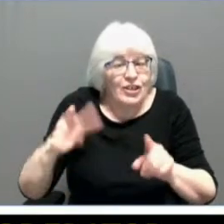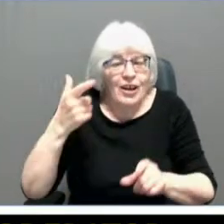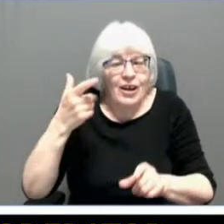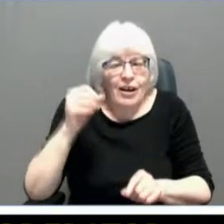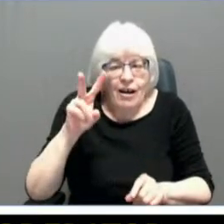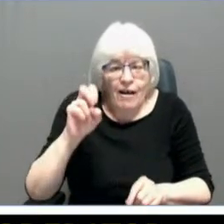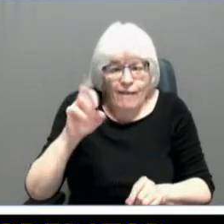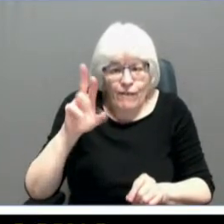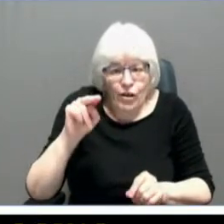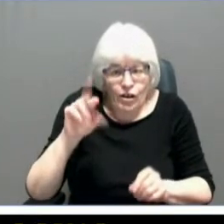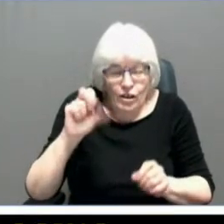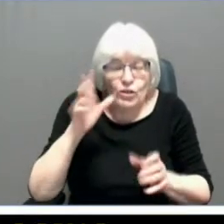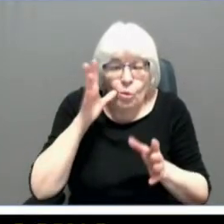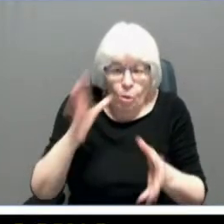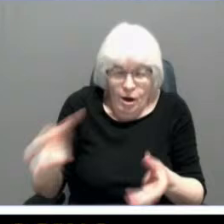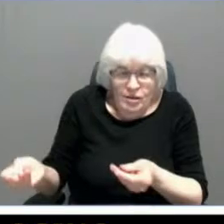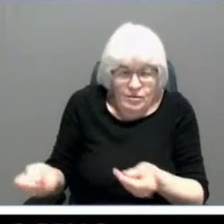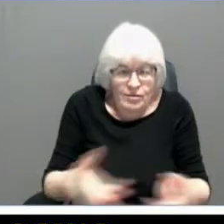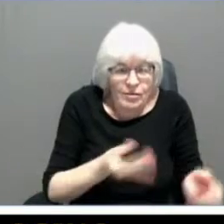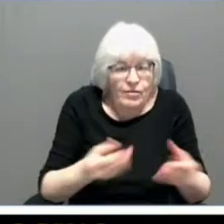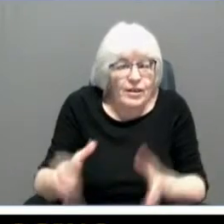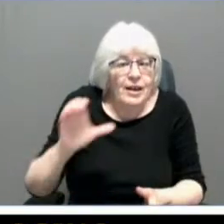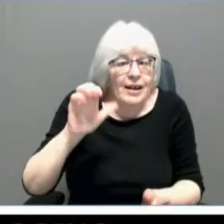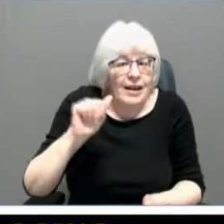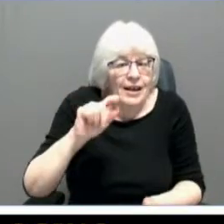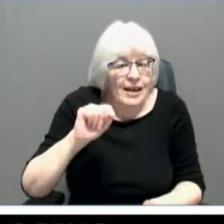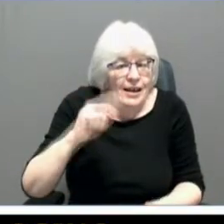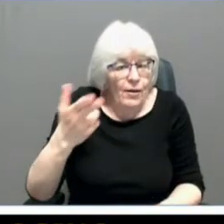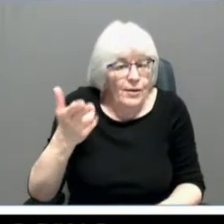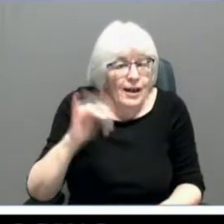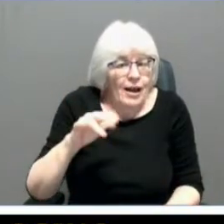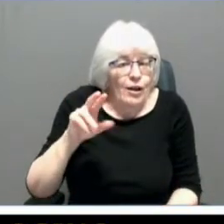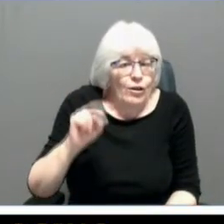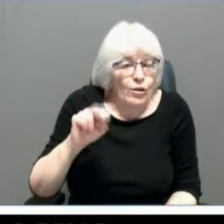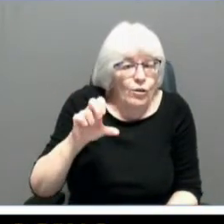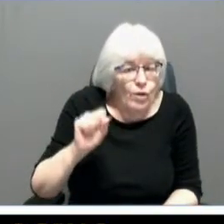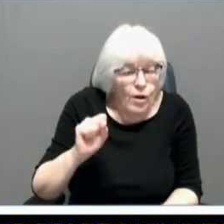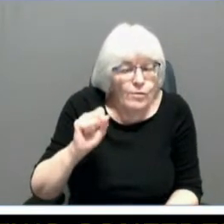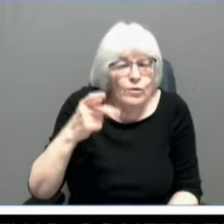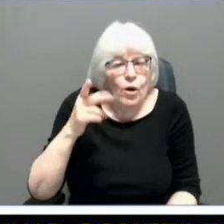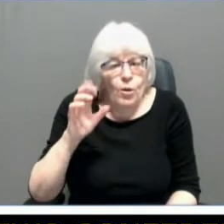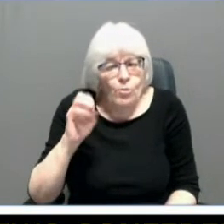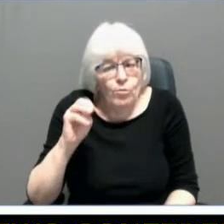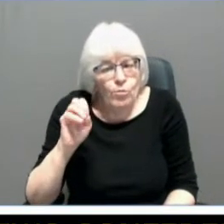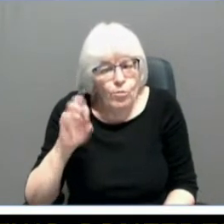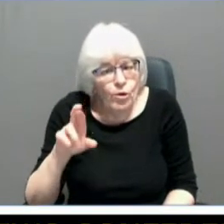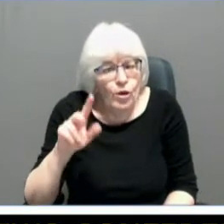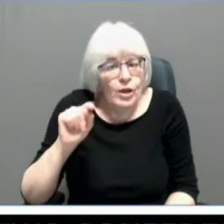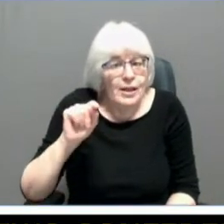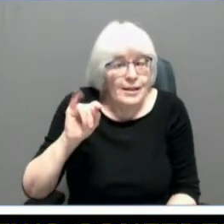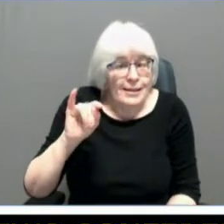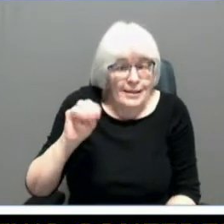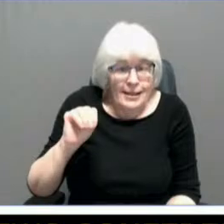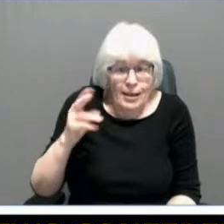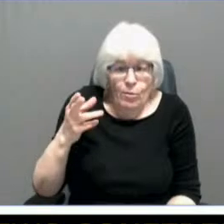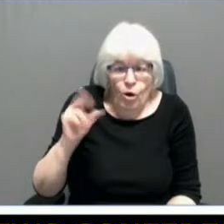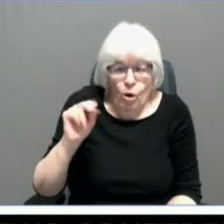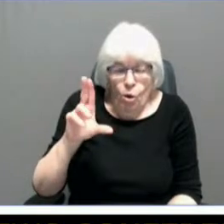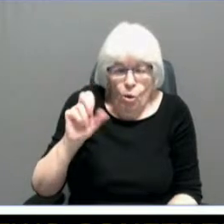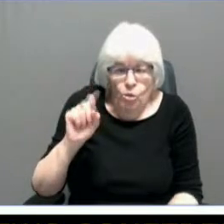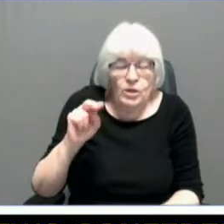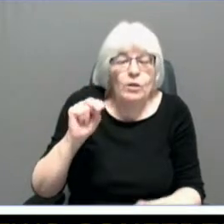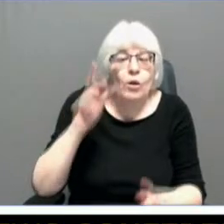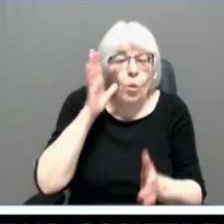moderator. Nova Scotia Premier Tim Houston, Chair of the Council, will deliver brief remarks. After that, we'll open to the media